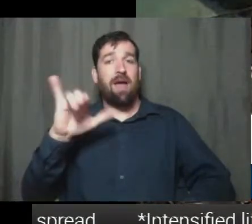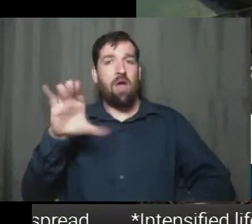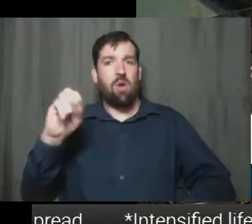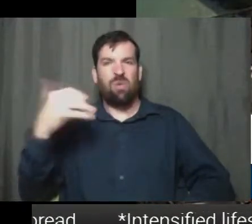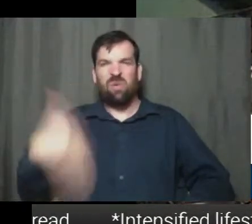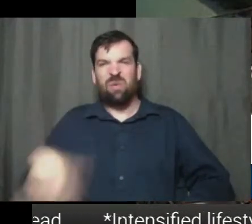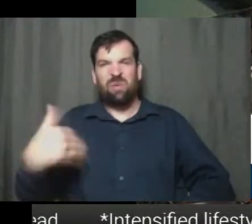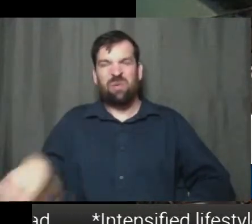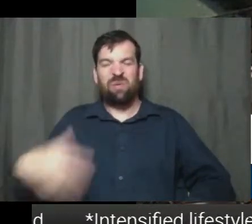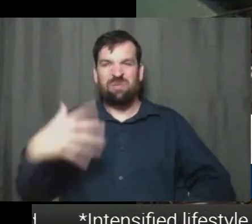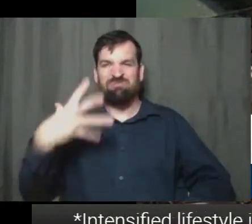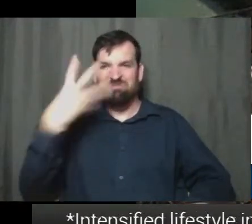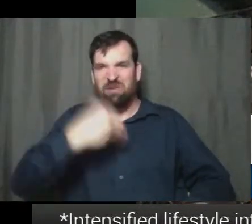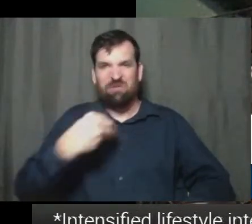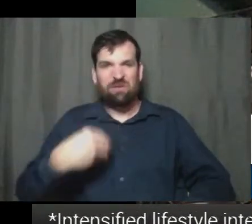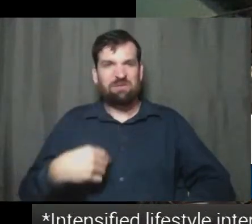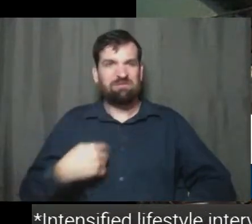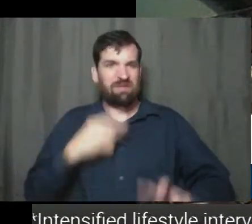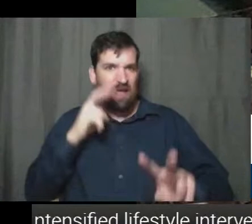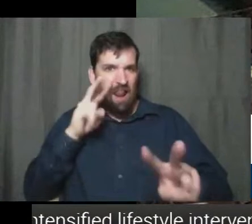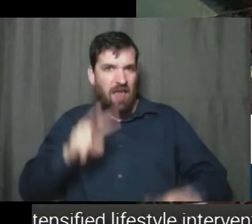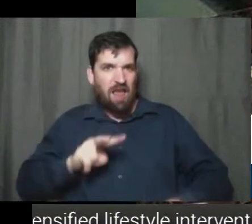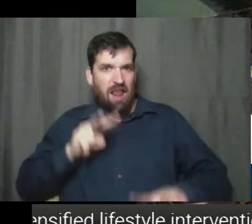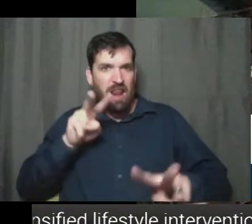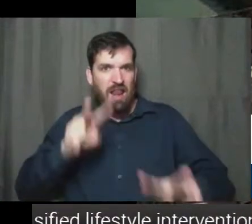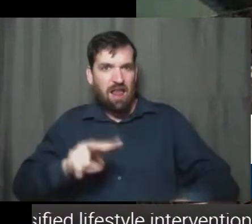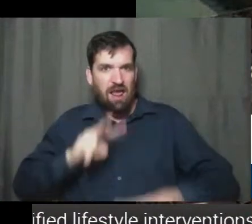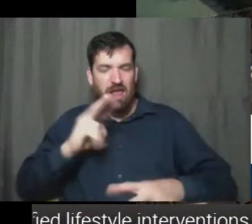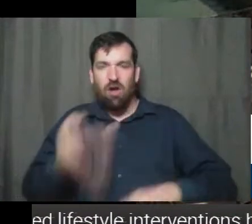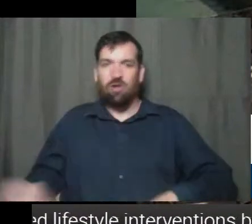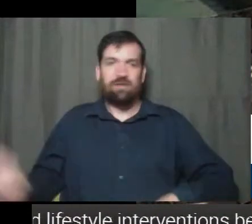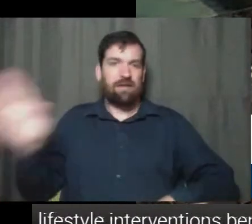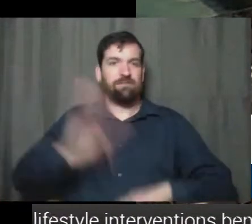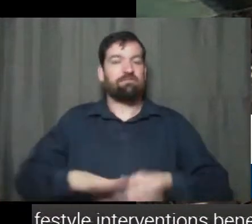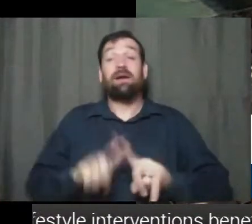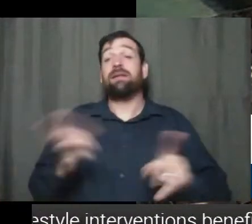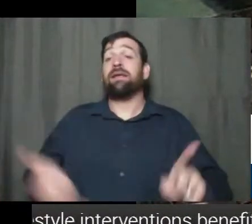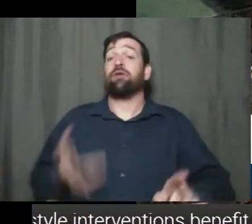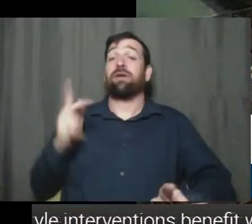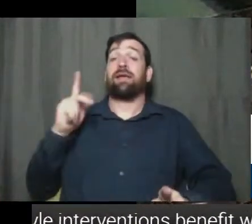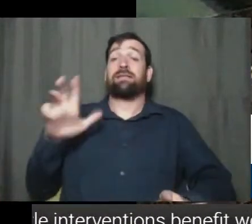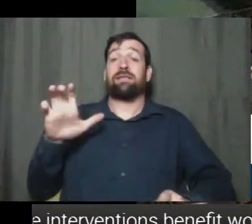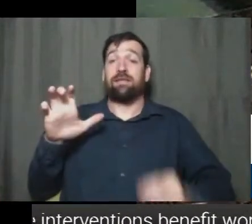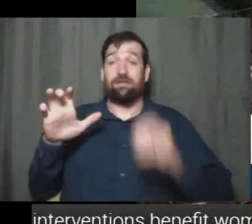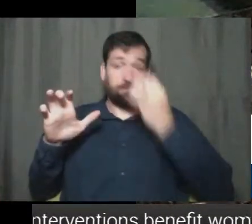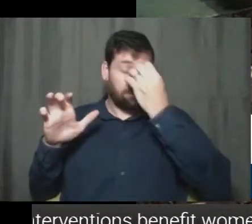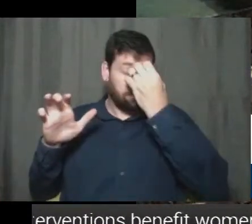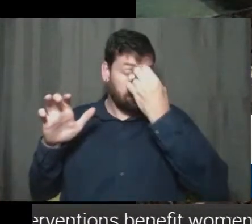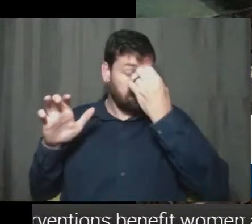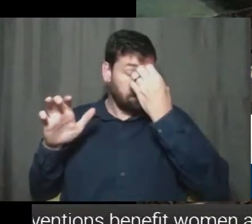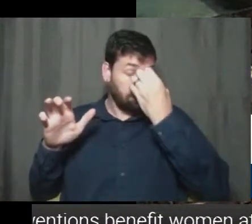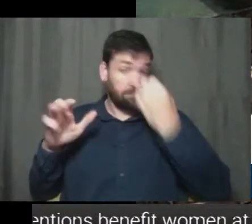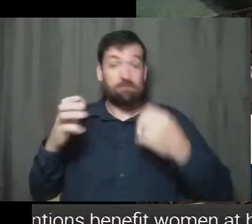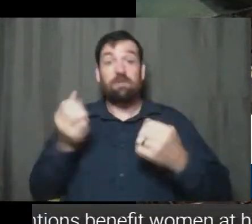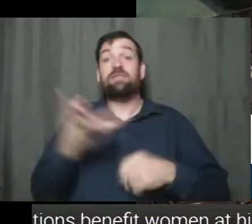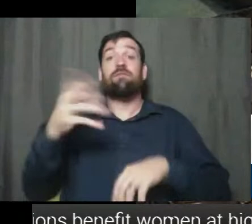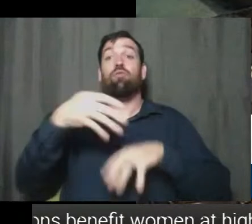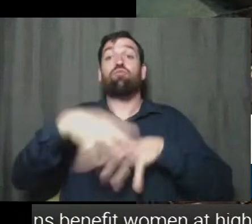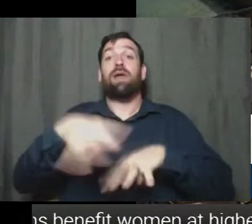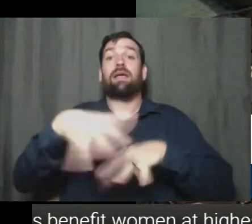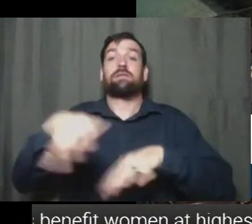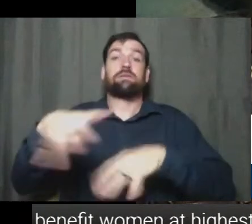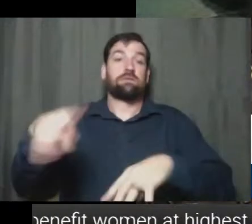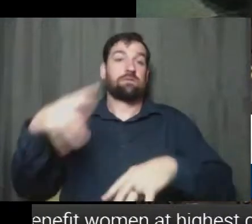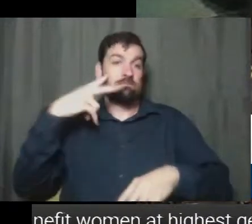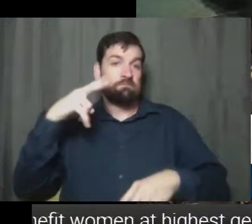my goodness. Okay, I could just stare and drift into that all day. But here in Kansas City, several parades and Mexican festivals happening, and of course, great food and